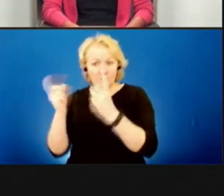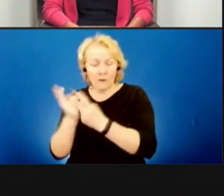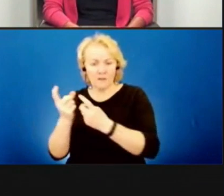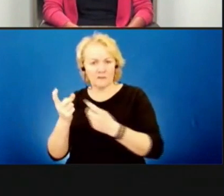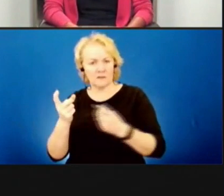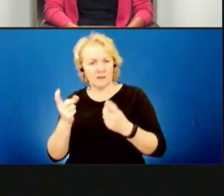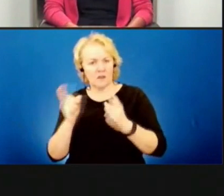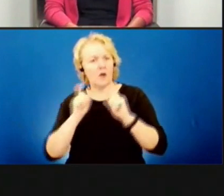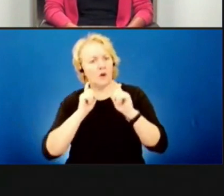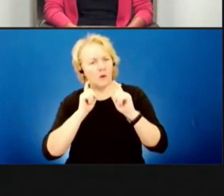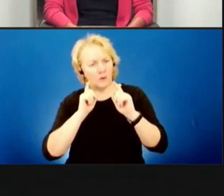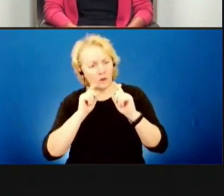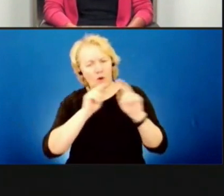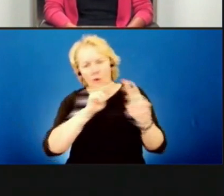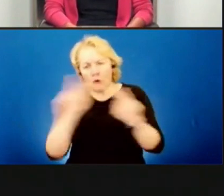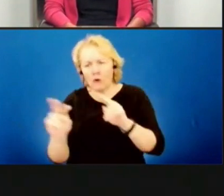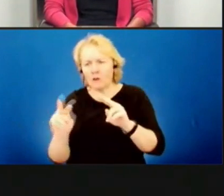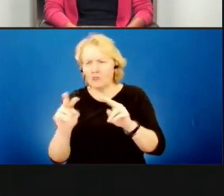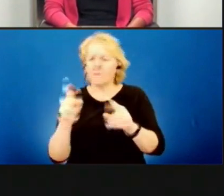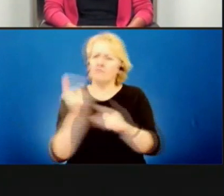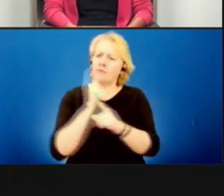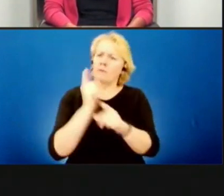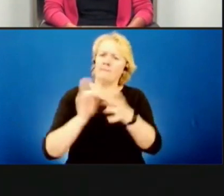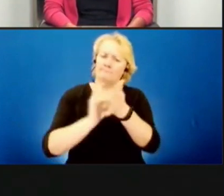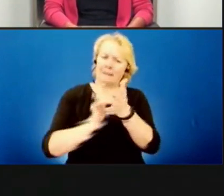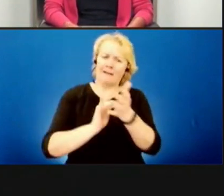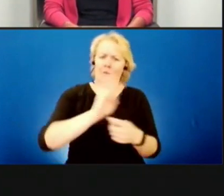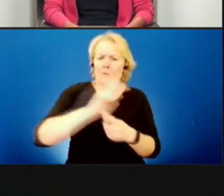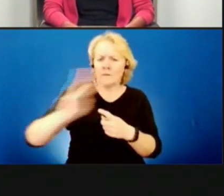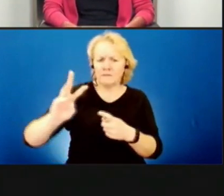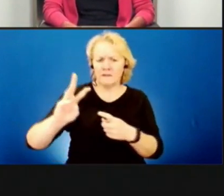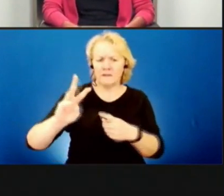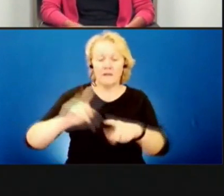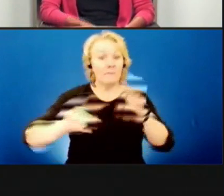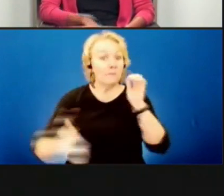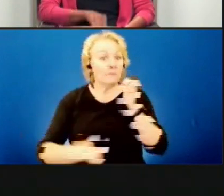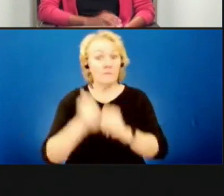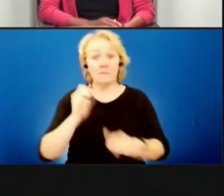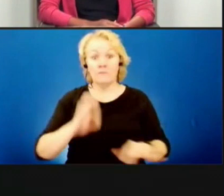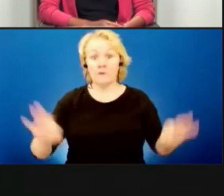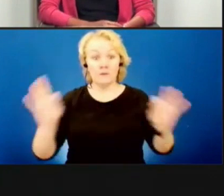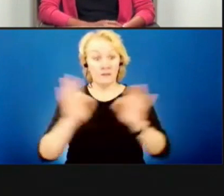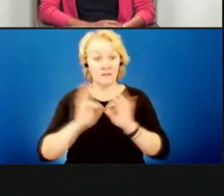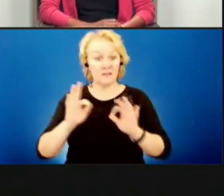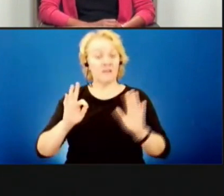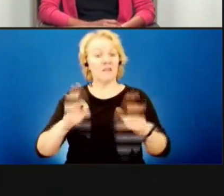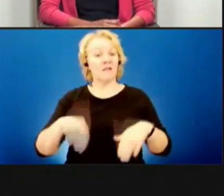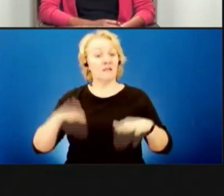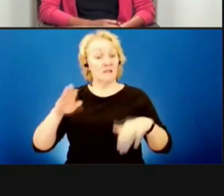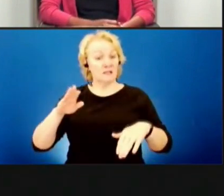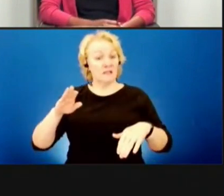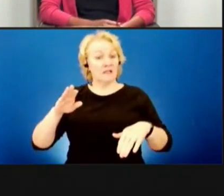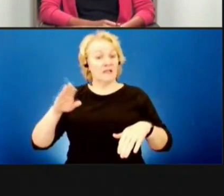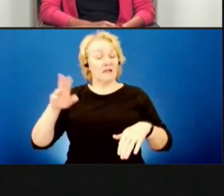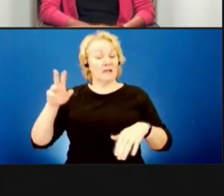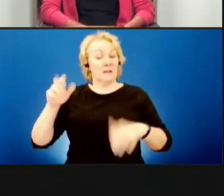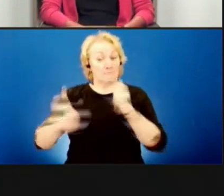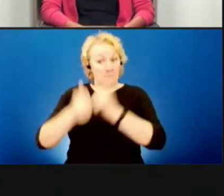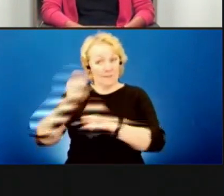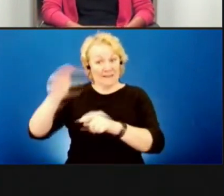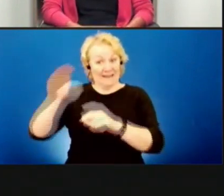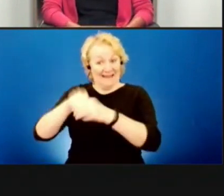medical sites for information. But most of all, our ICU patients are unvaccinated, and we